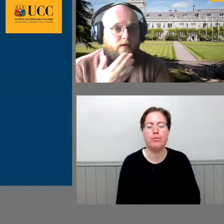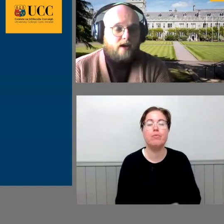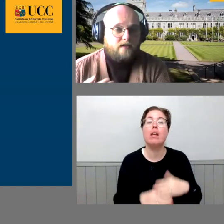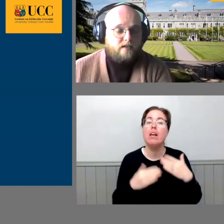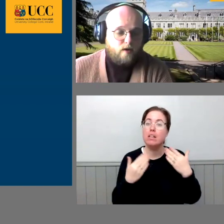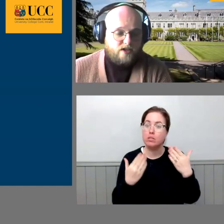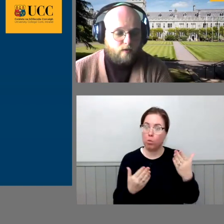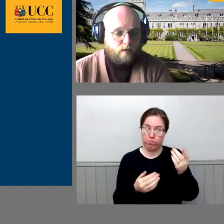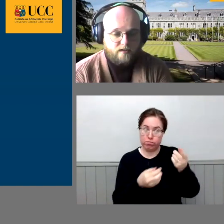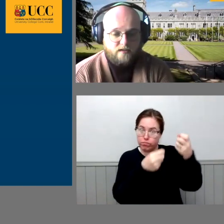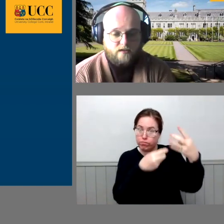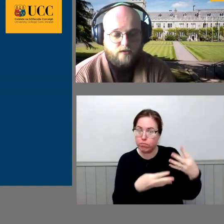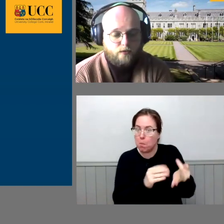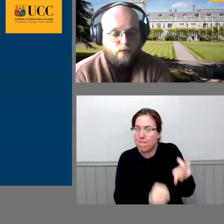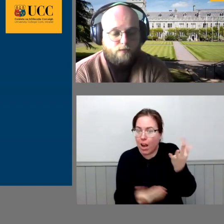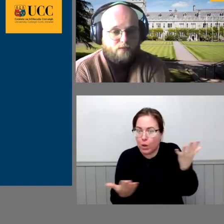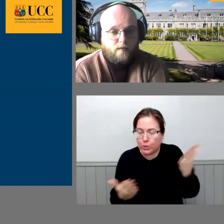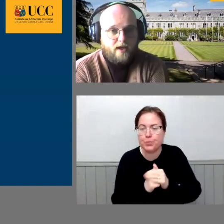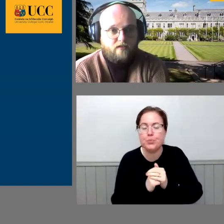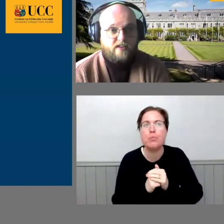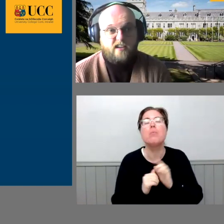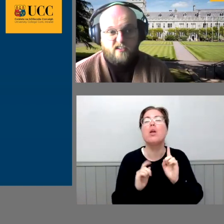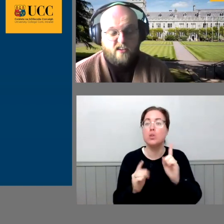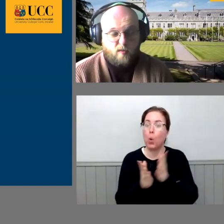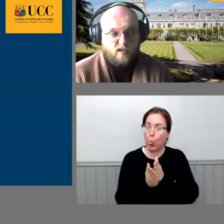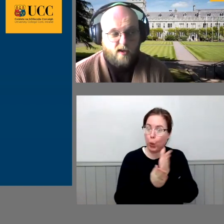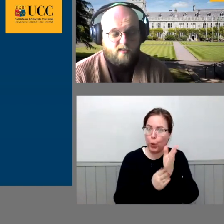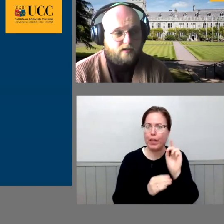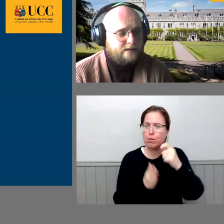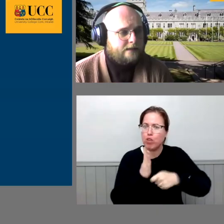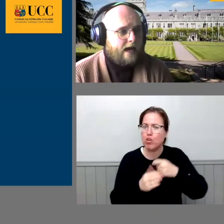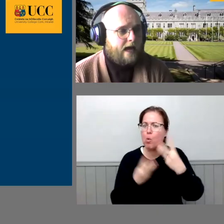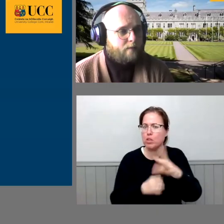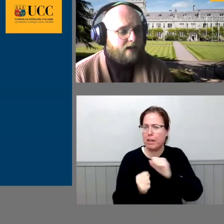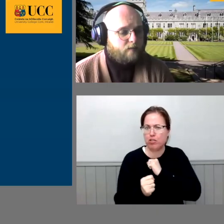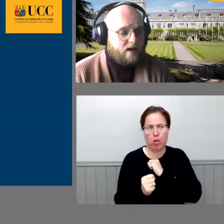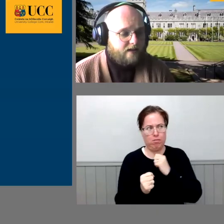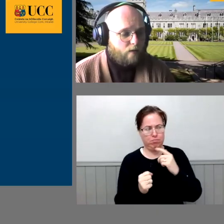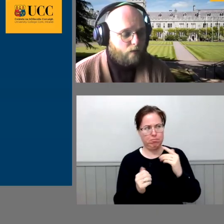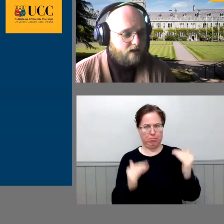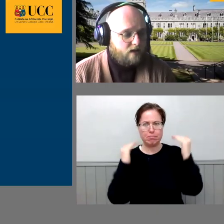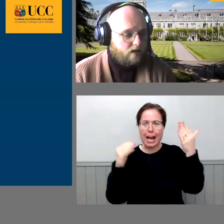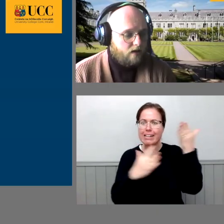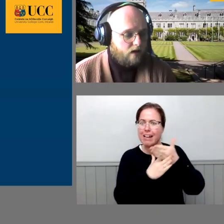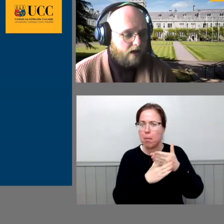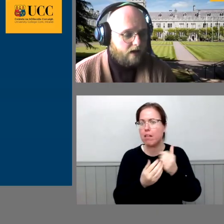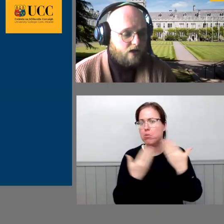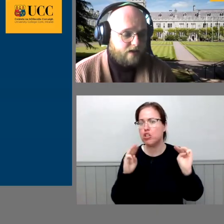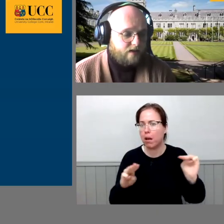I suppose, as part of this project, we wanted to make everything as accessible as possible. And as part of that,